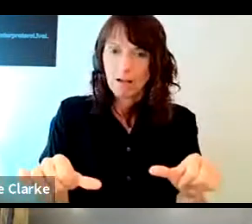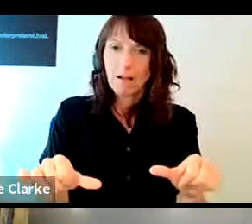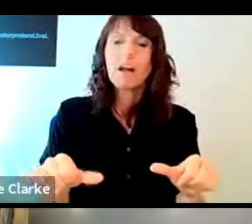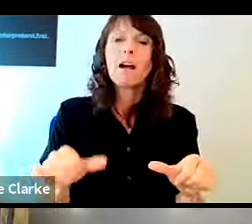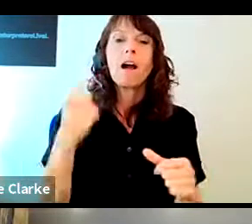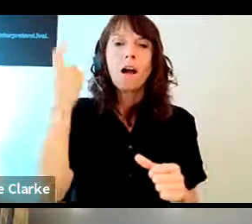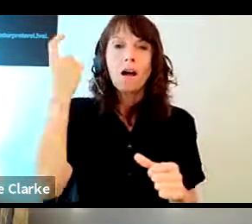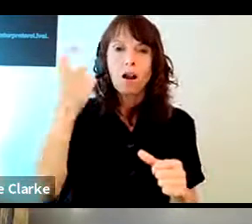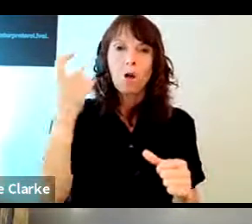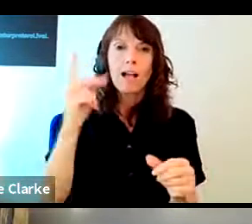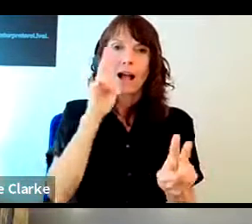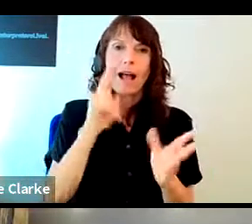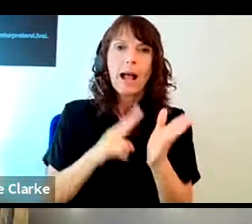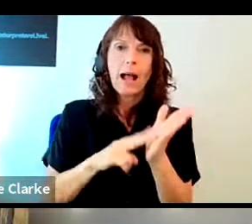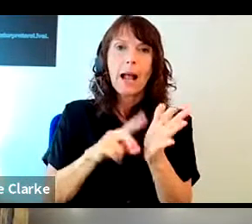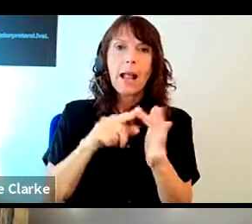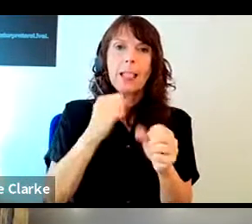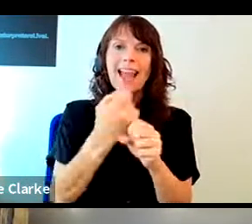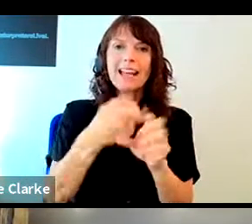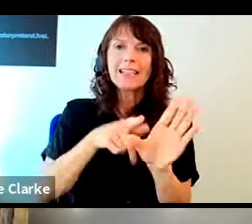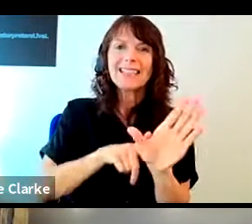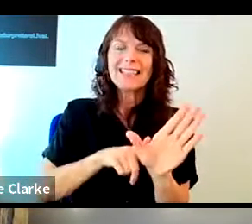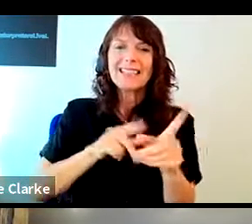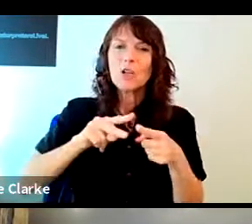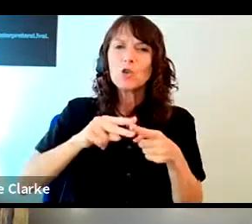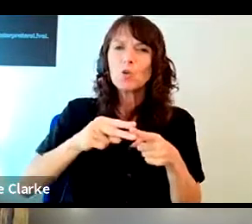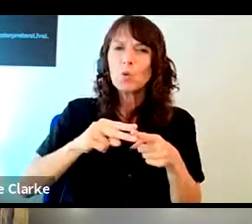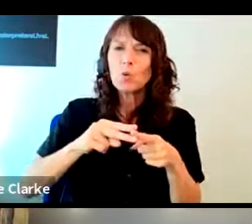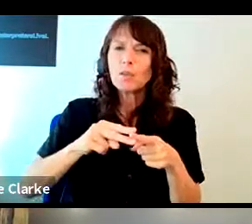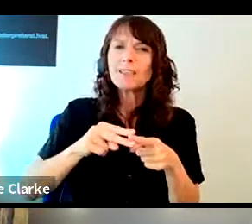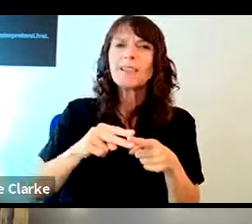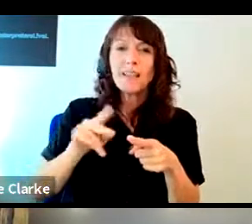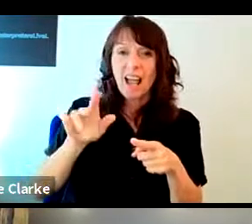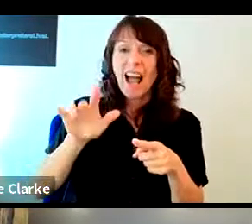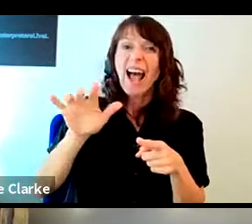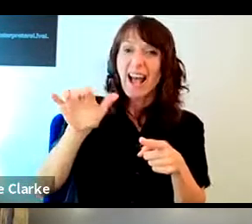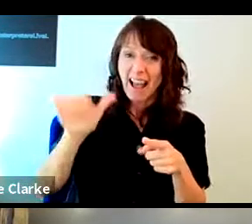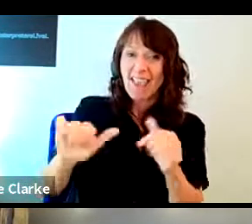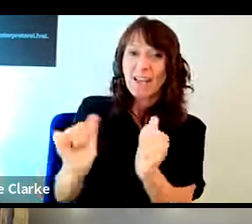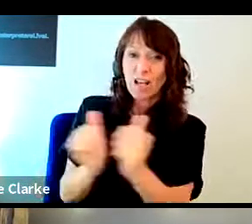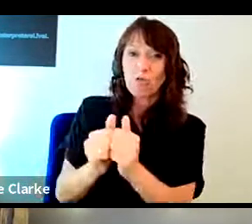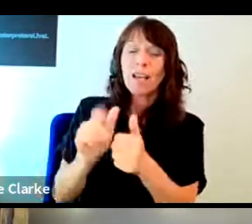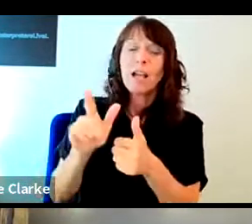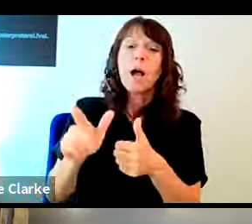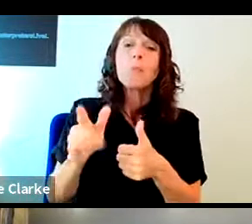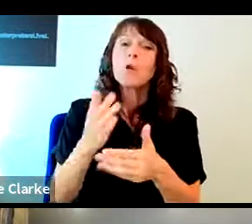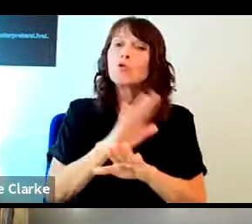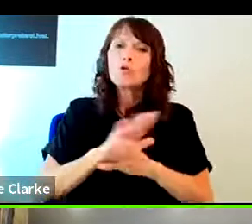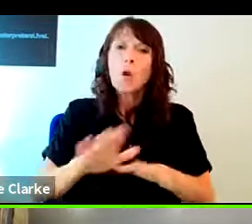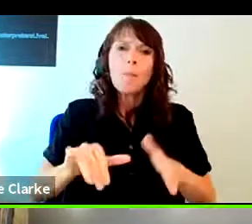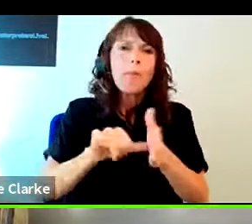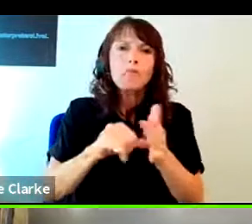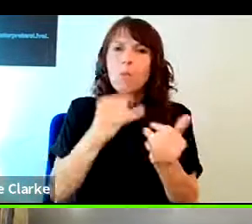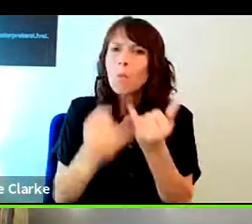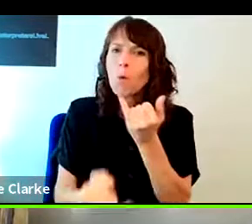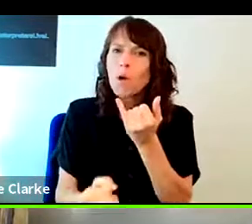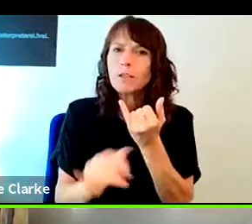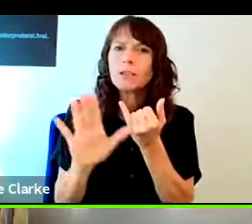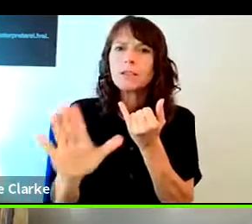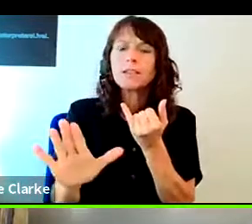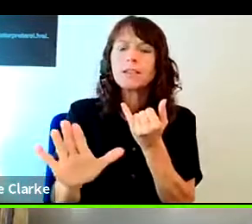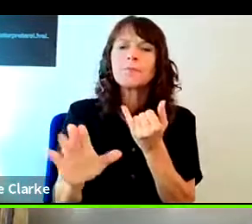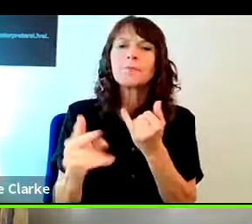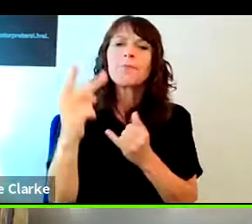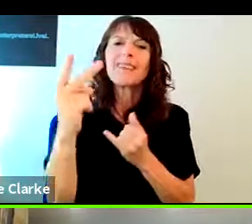have to look at all of the legacy tools, and absolutely everything you said is golden. But first, stop making the problem worse. Well, I don't think we're